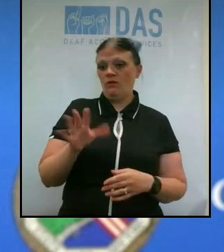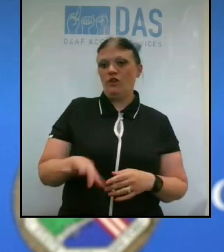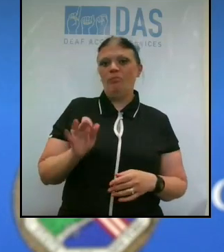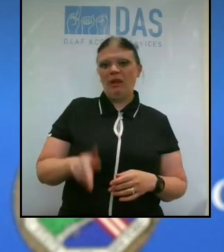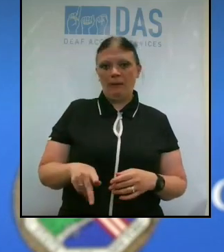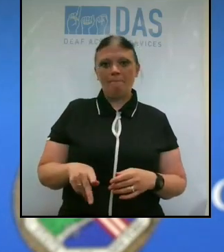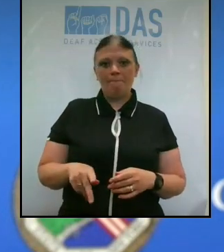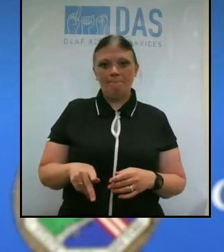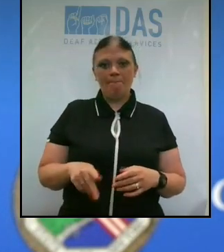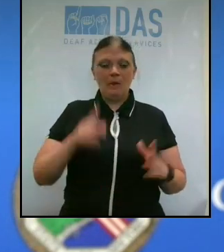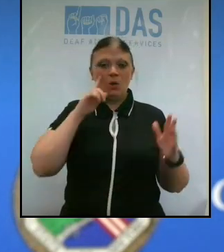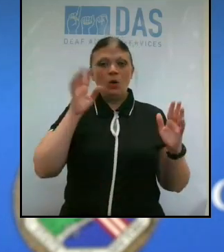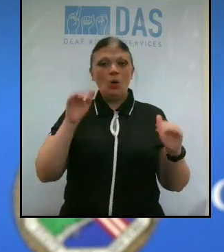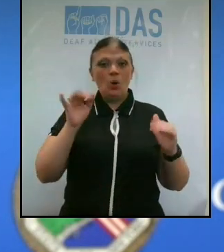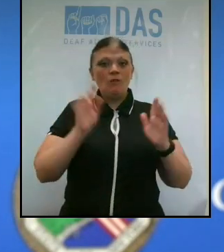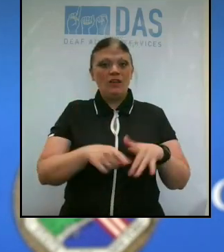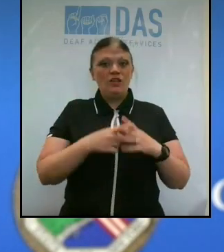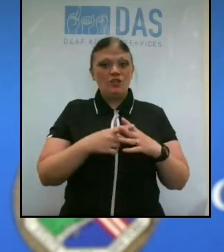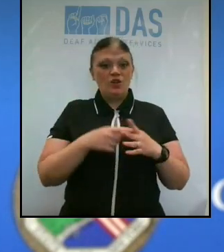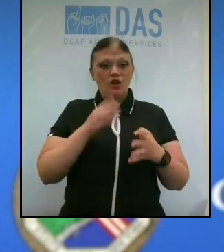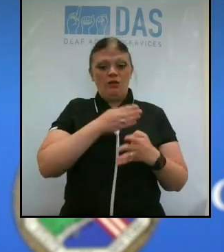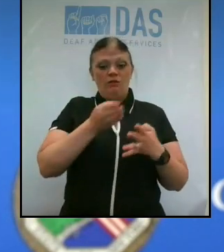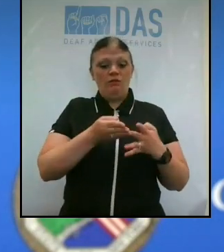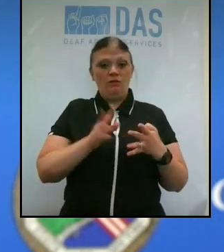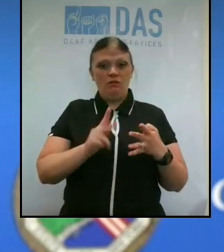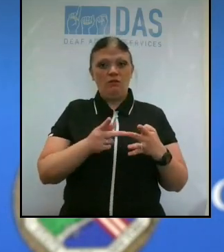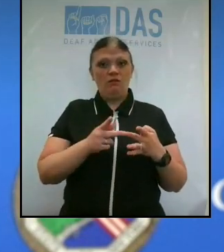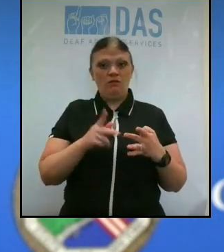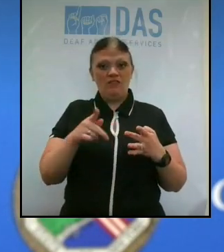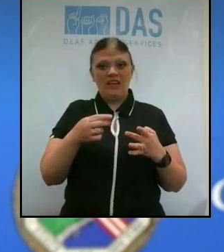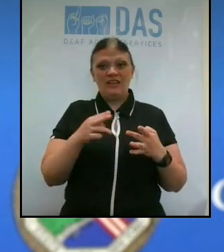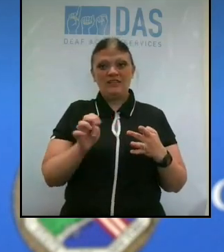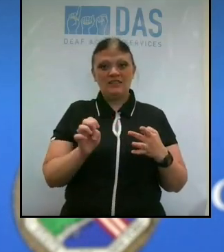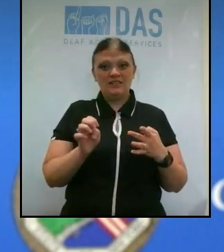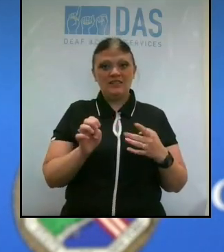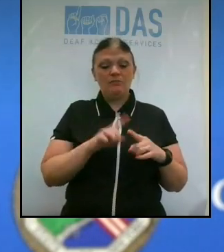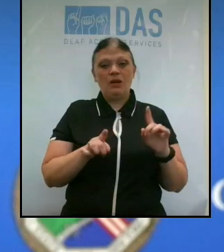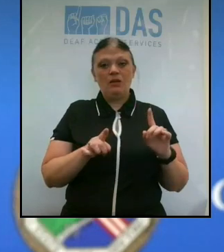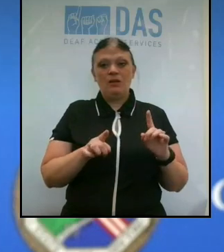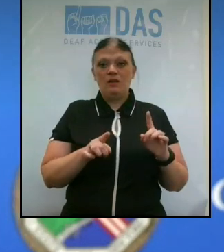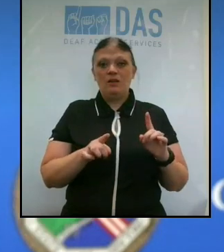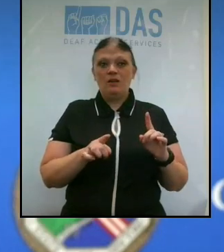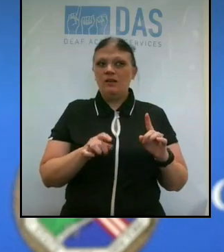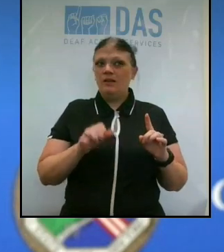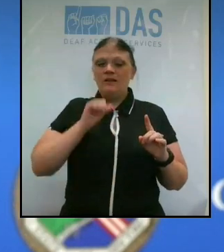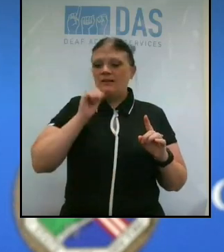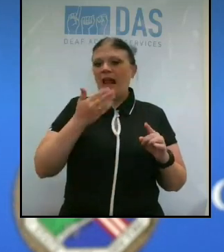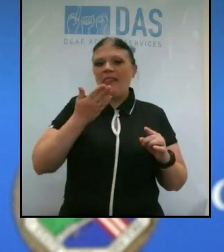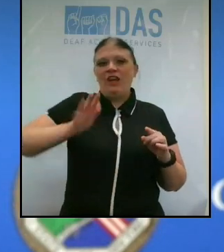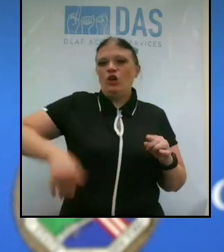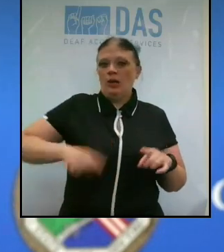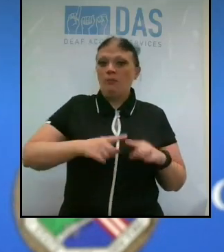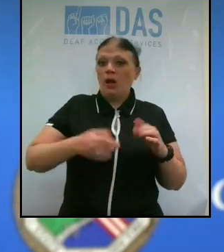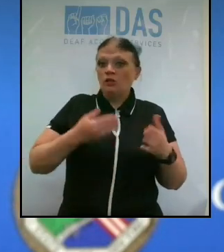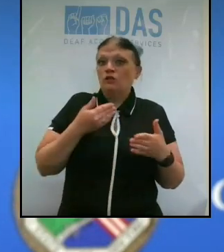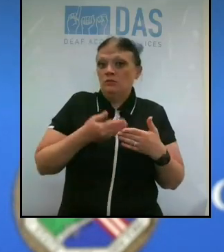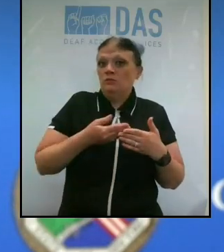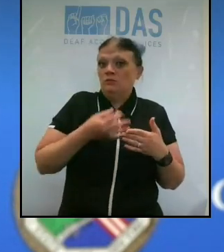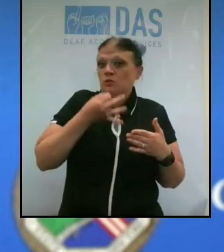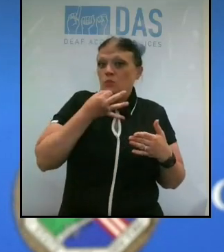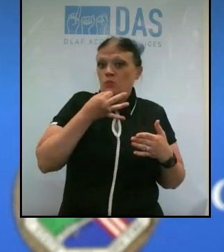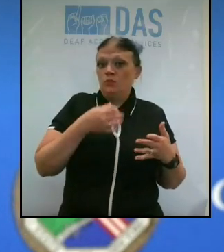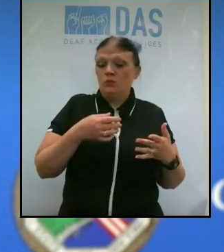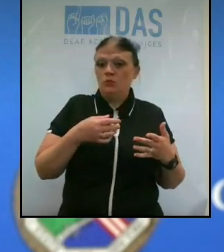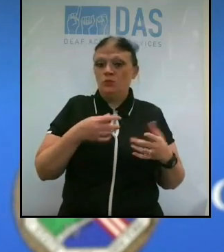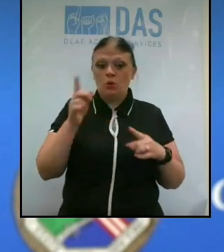pickup, hopefully starting in phase two. But I know that I don't think they're just there yet, but they're close. So I think when we get to the